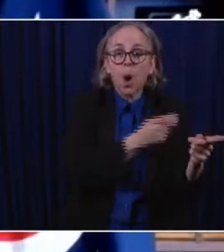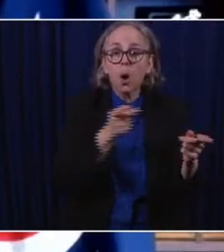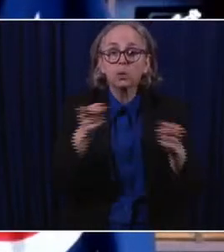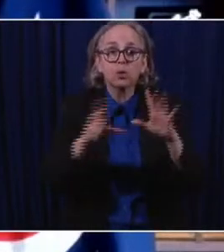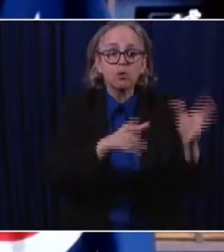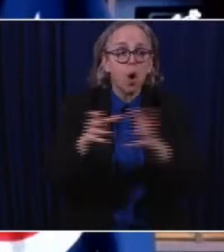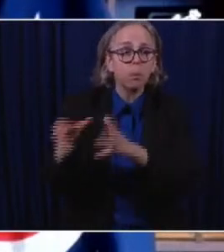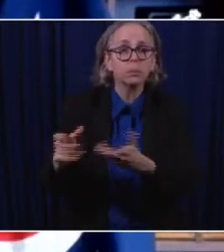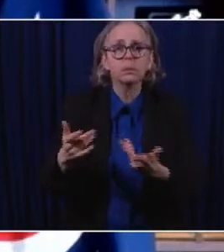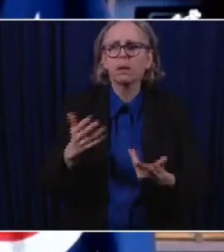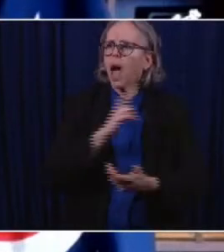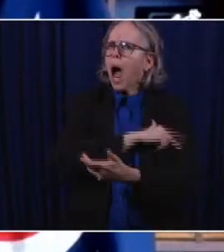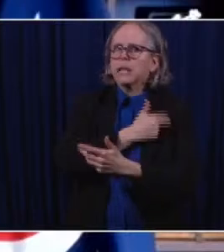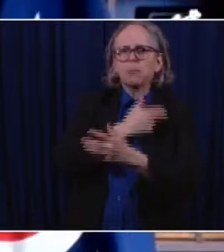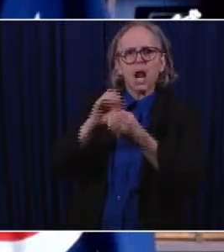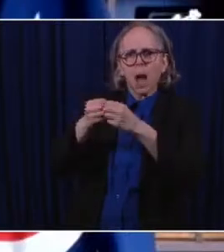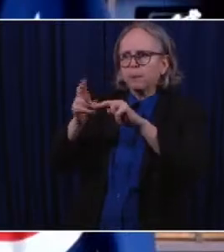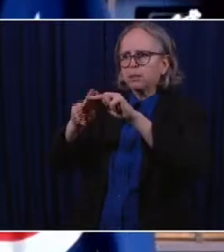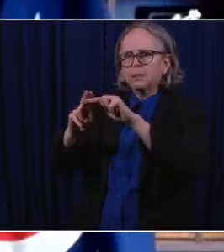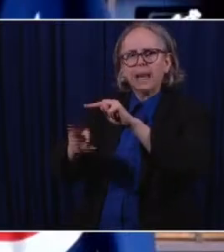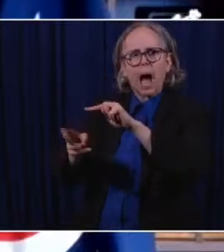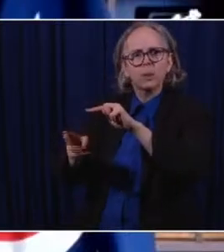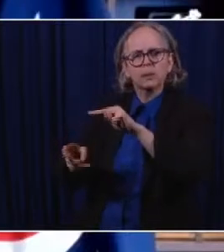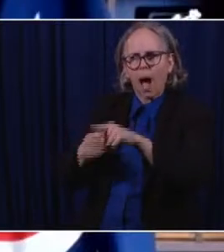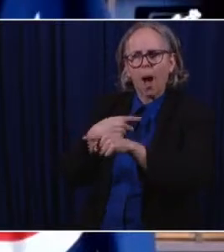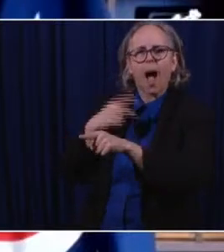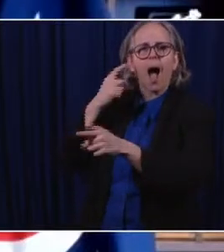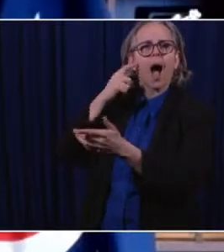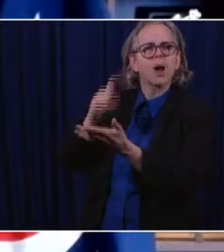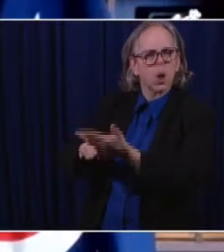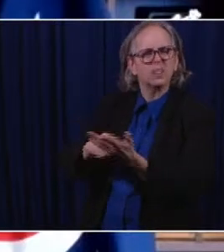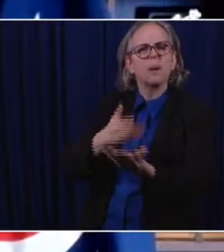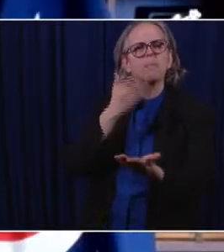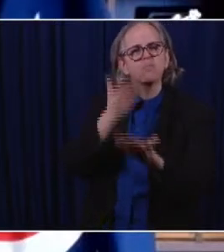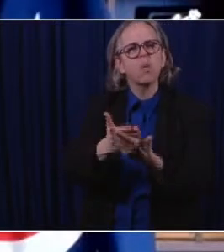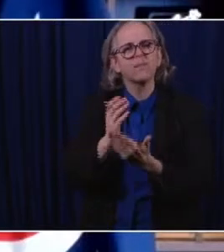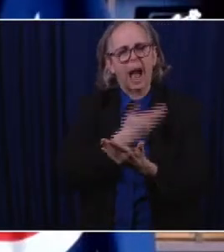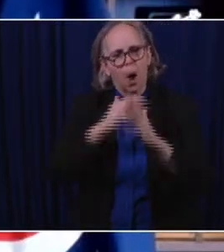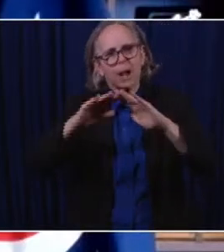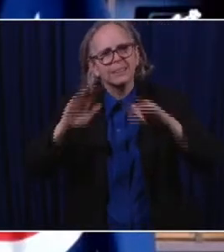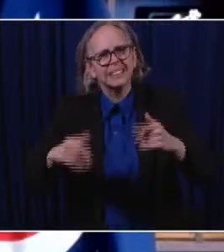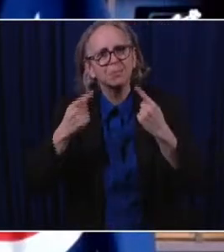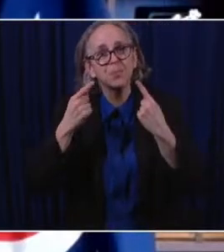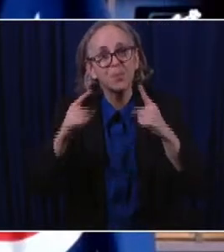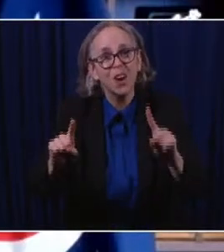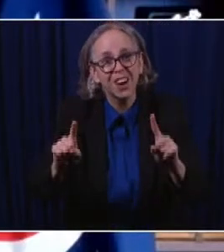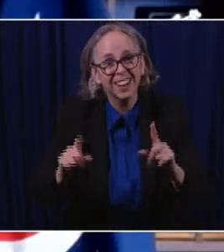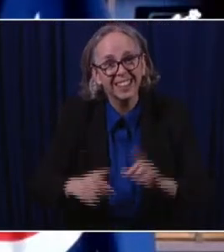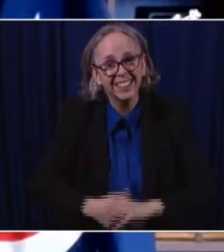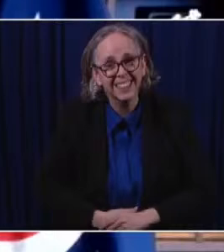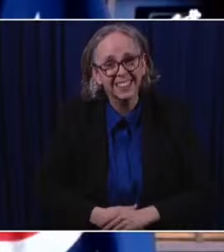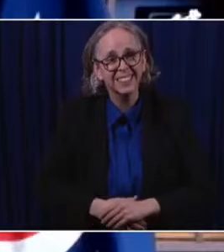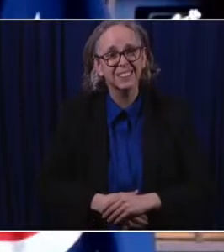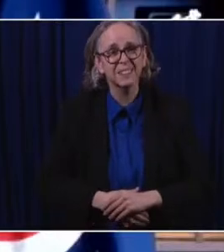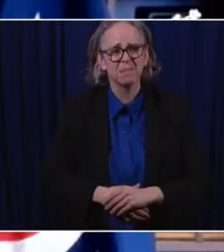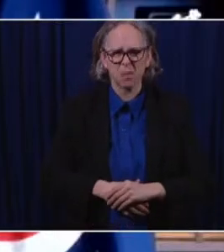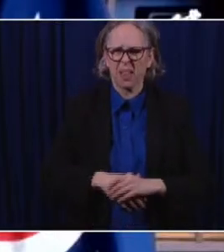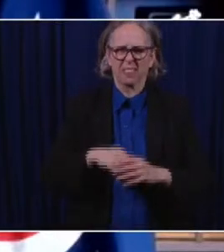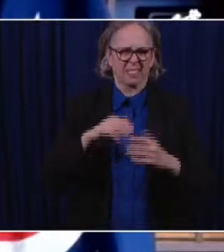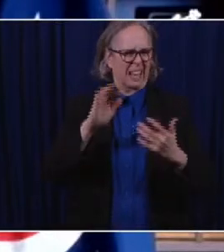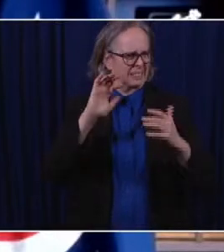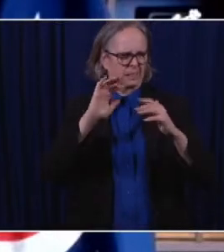be able to hit everybody who wants it. But in deploying the